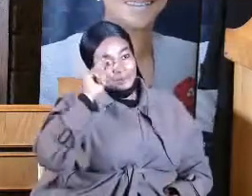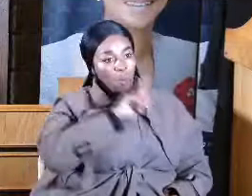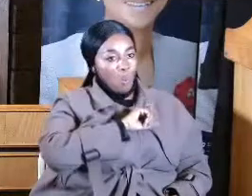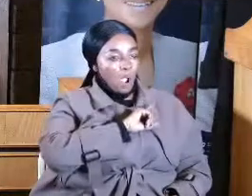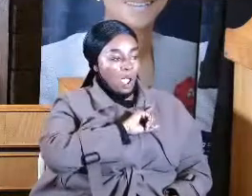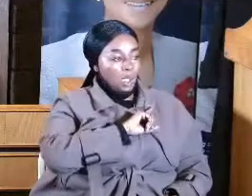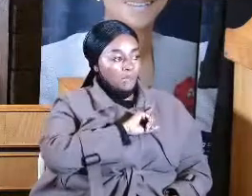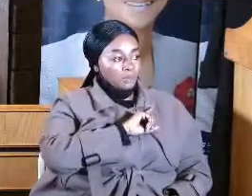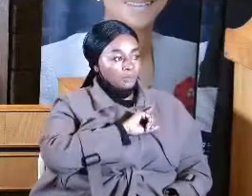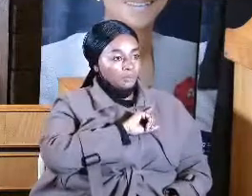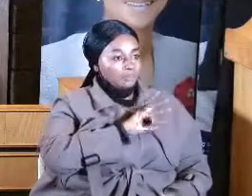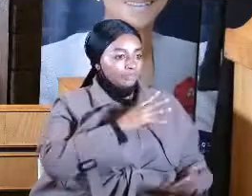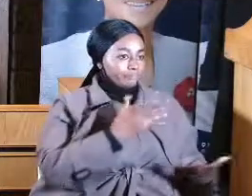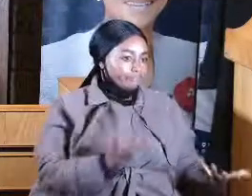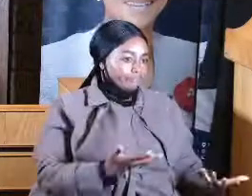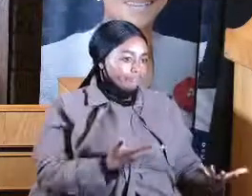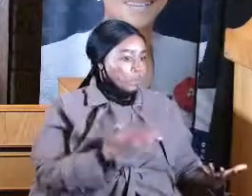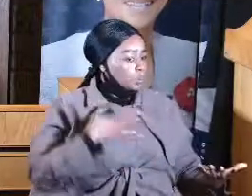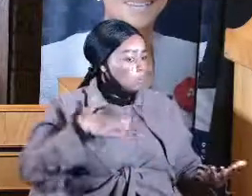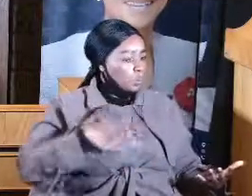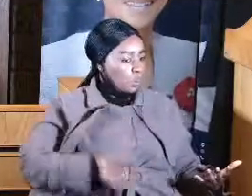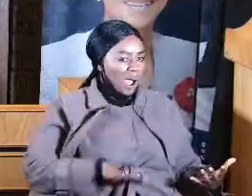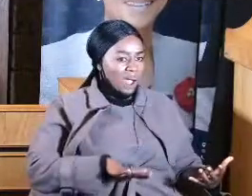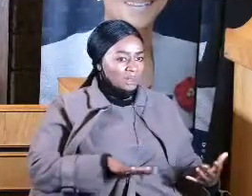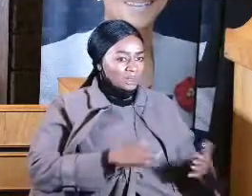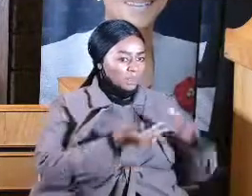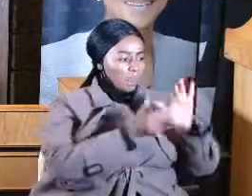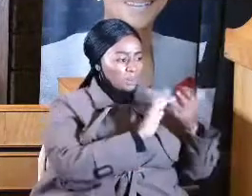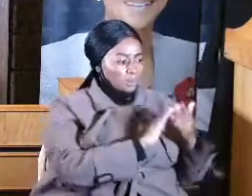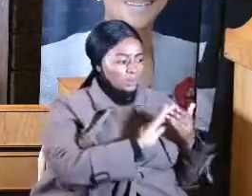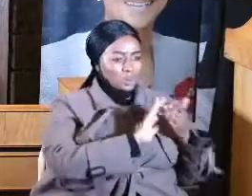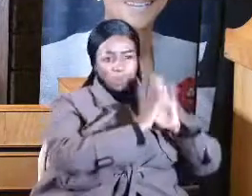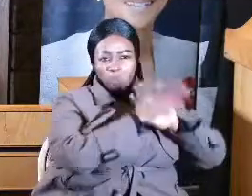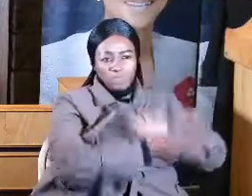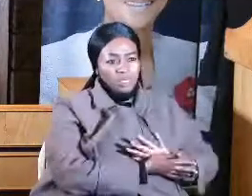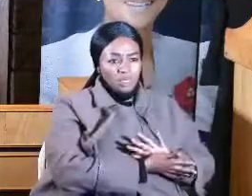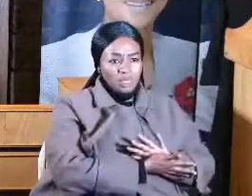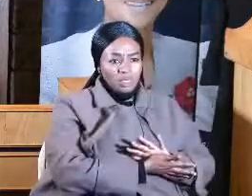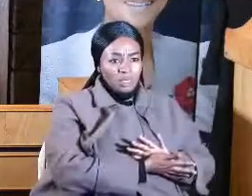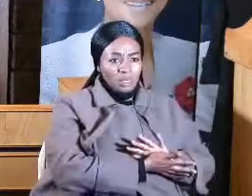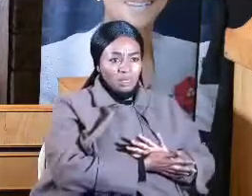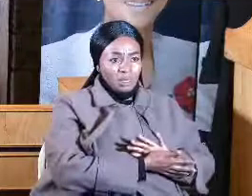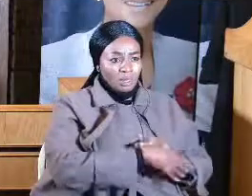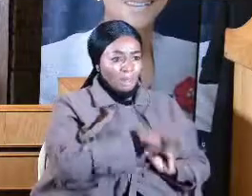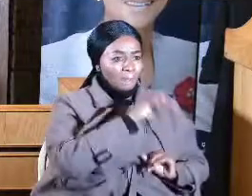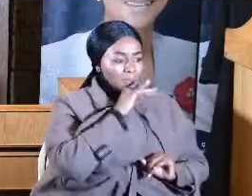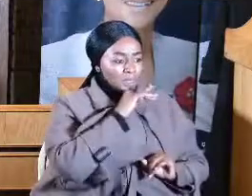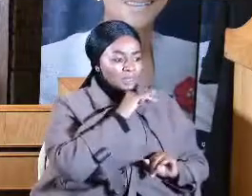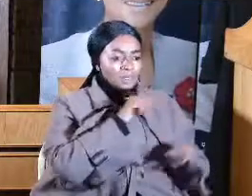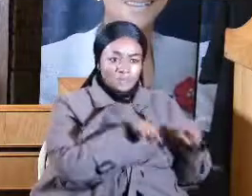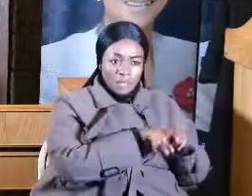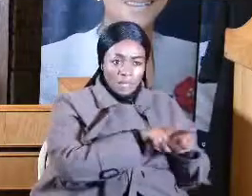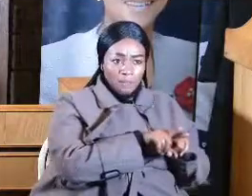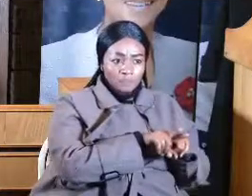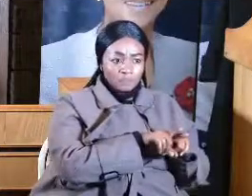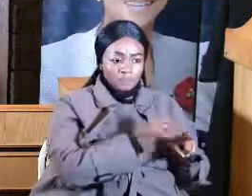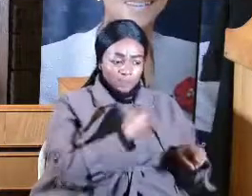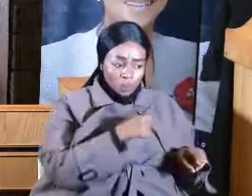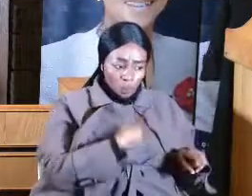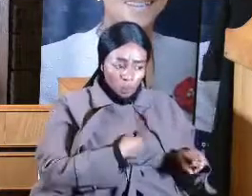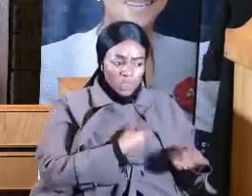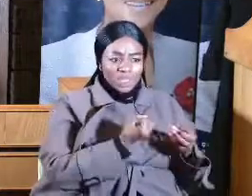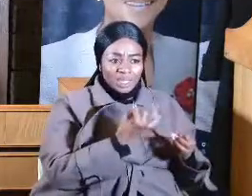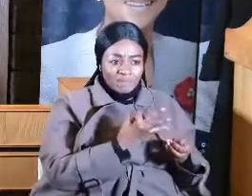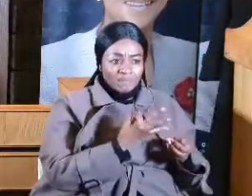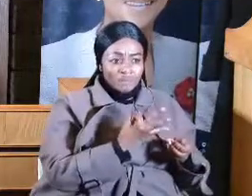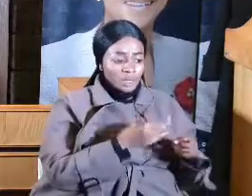create another patriarchal society. We don't want to create the monsters. Hence, at the end of the day, even if you have done anything